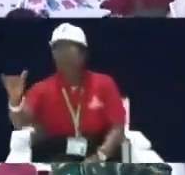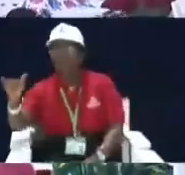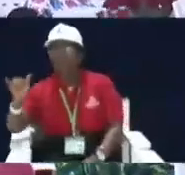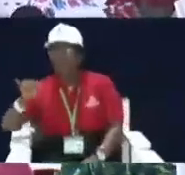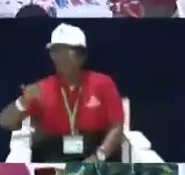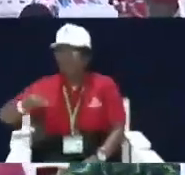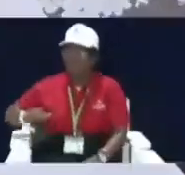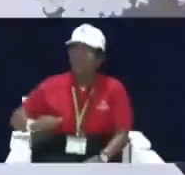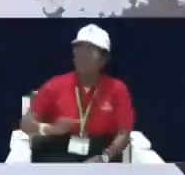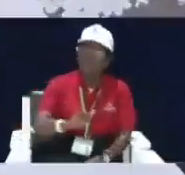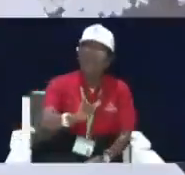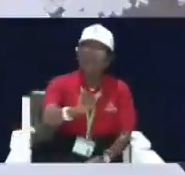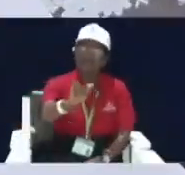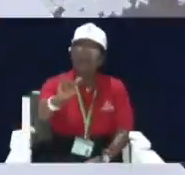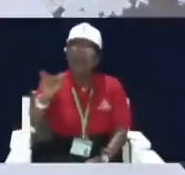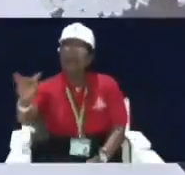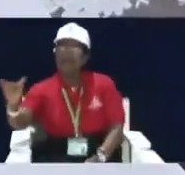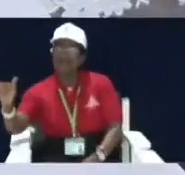everlasting,